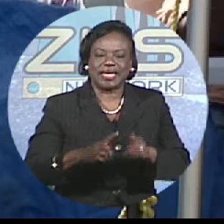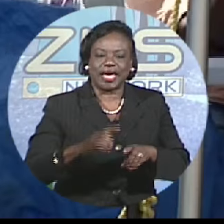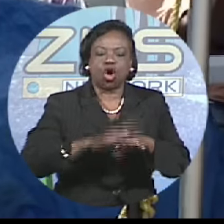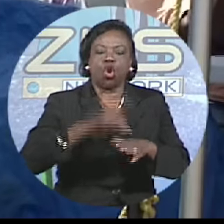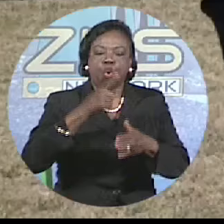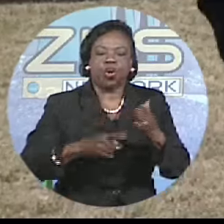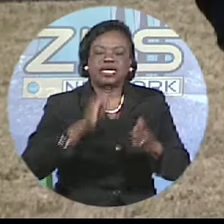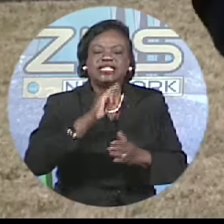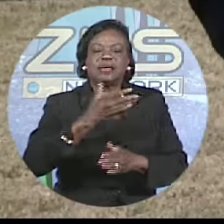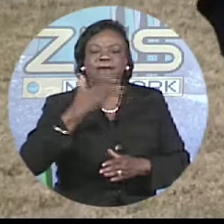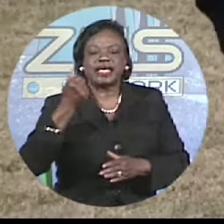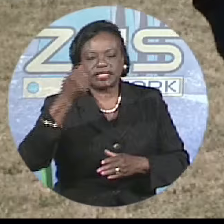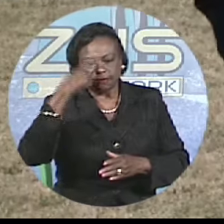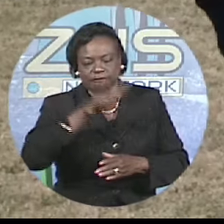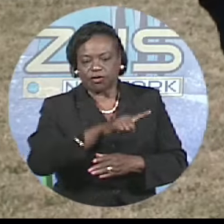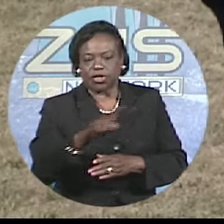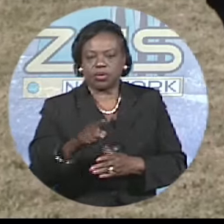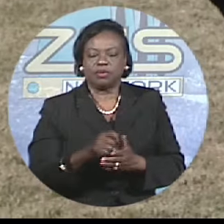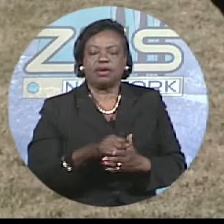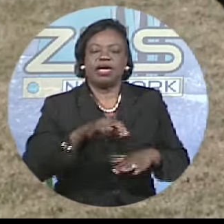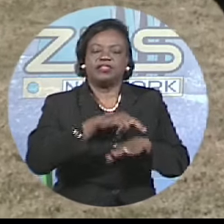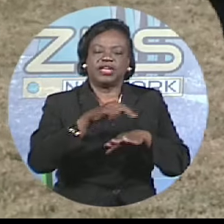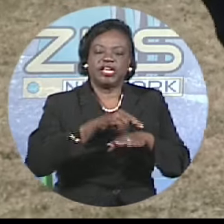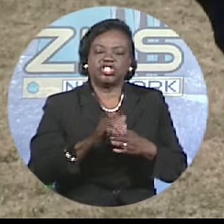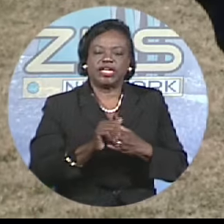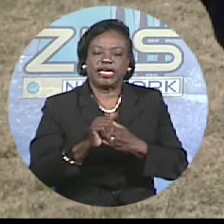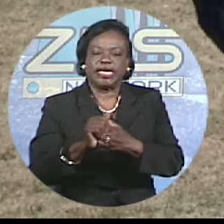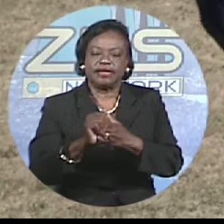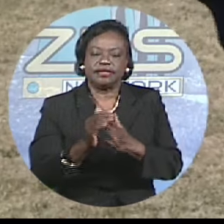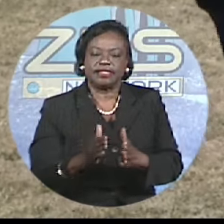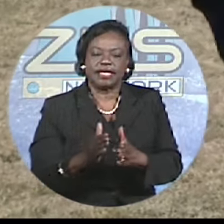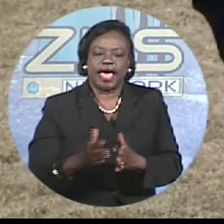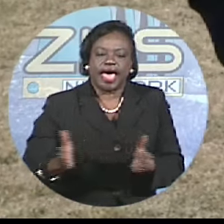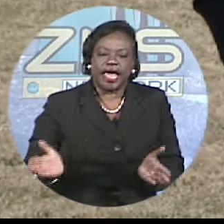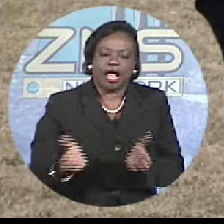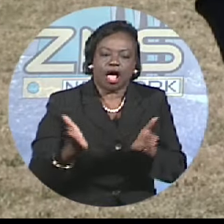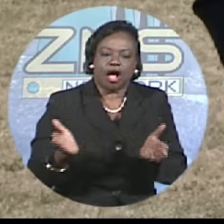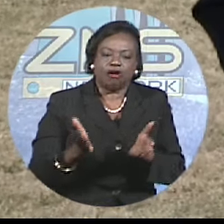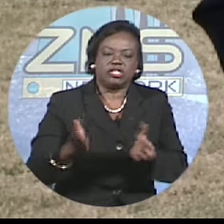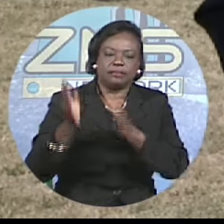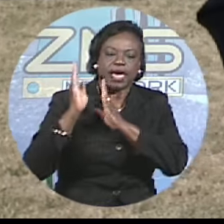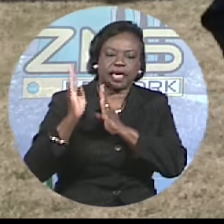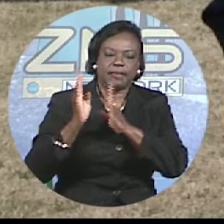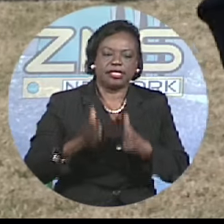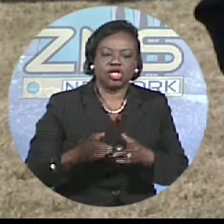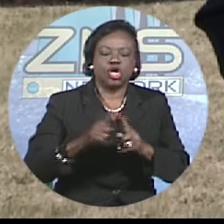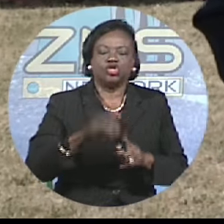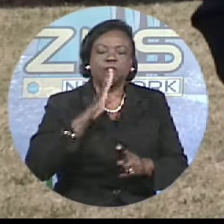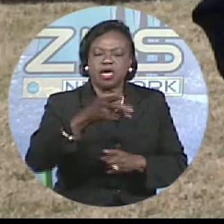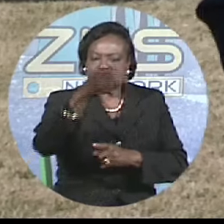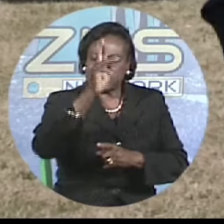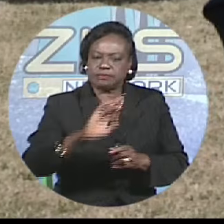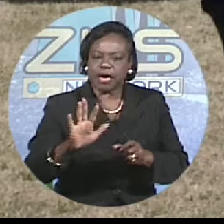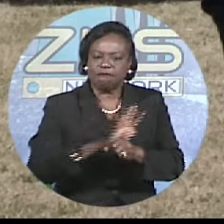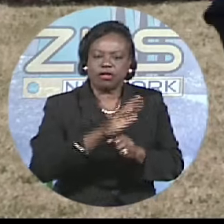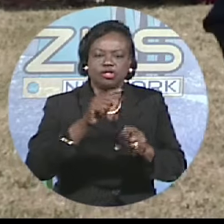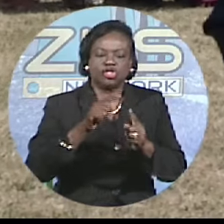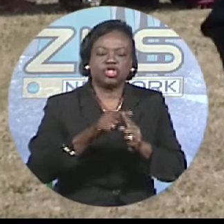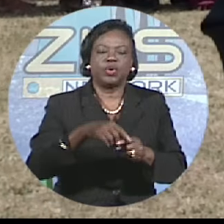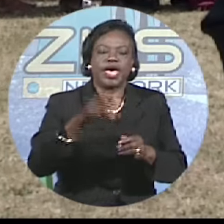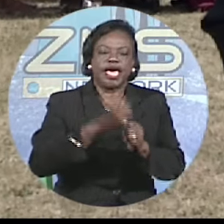best for you. And so the nation's leaders are encouraging Bahamians to remain respectful to each other and to respect each other's differences, knowing that